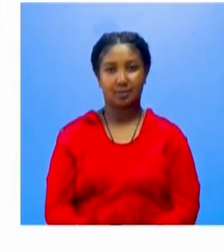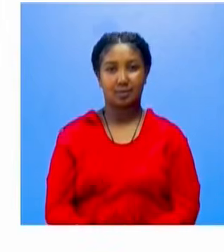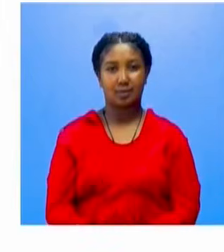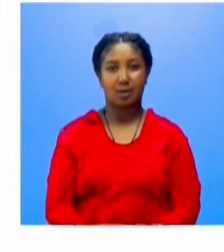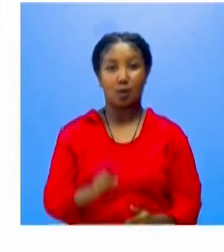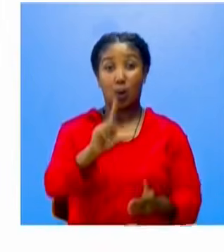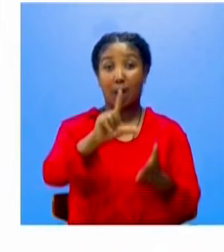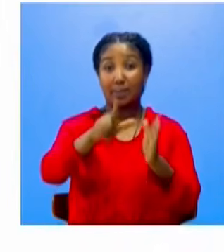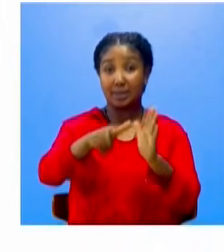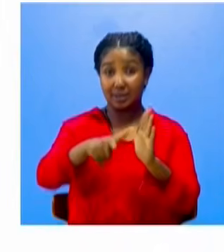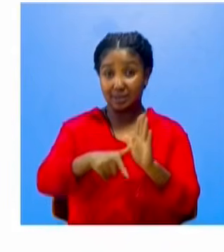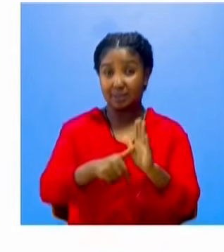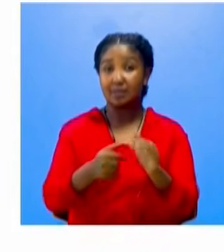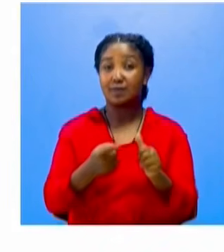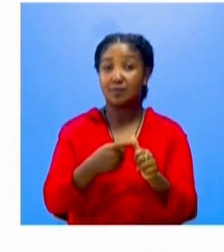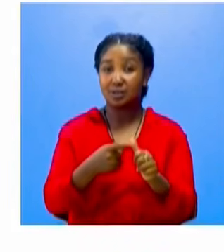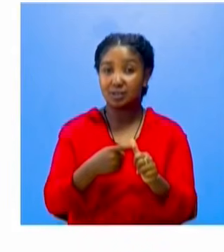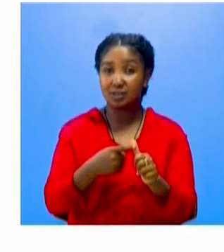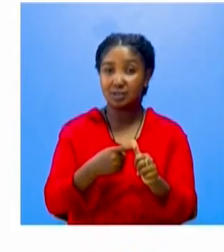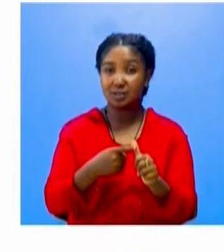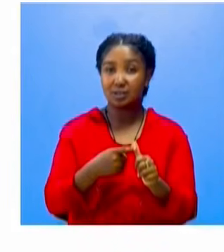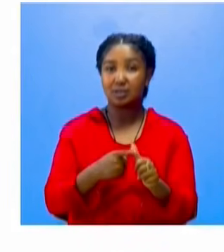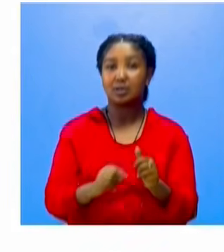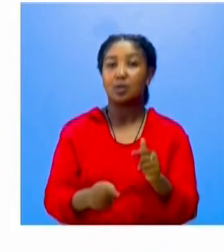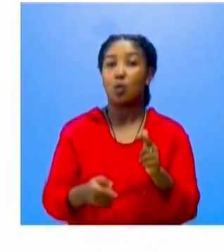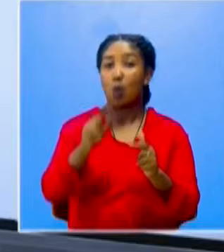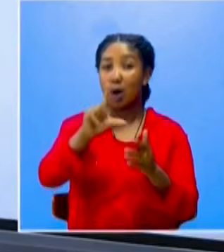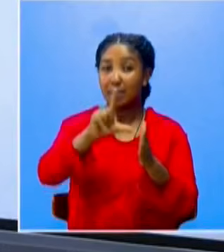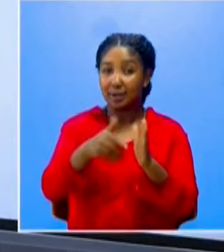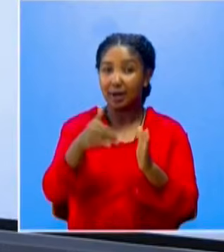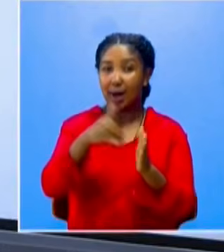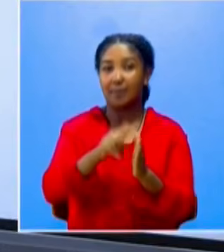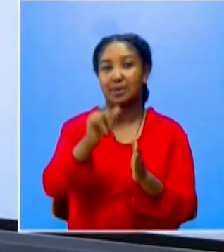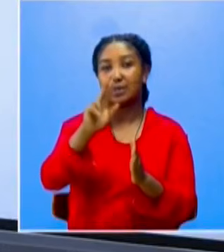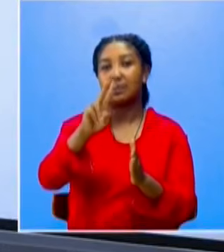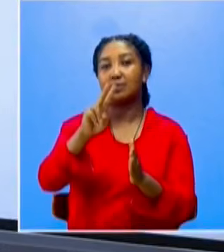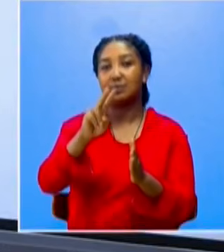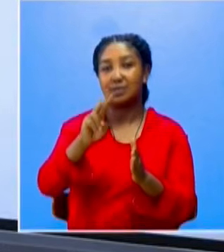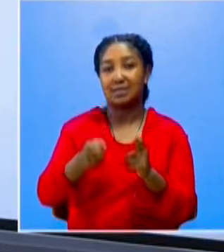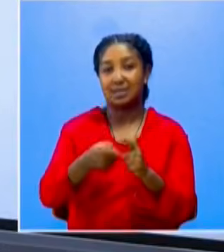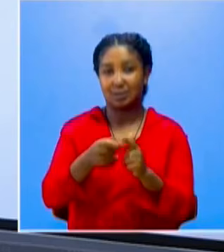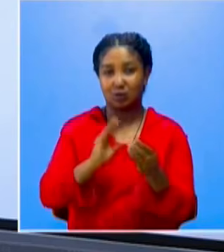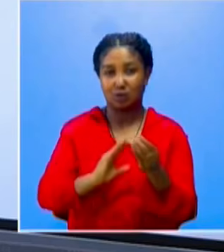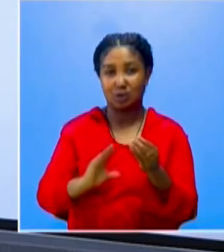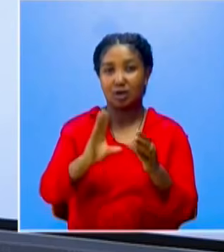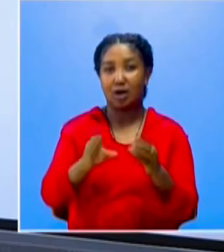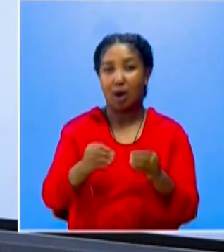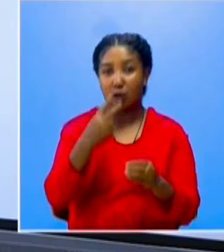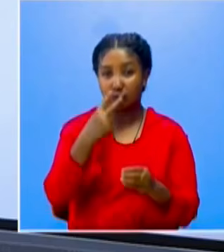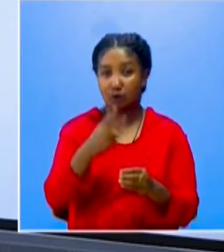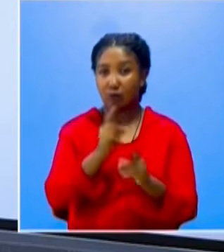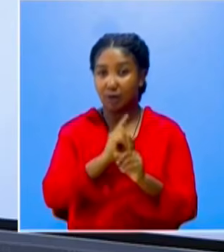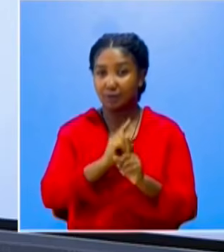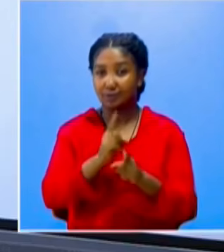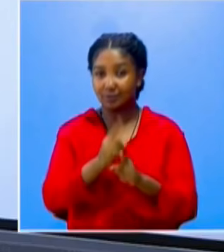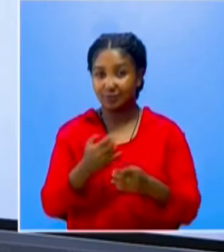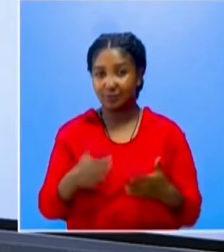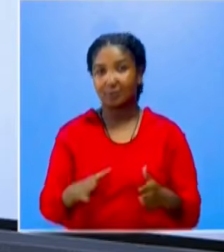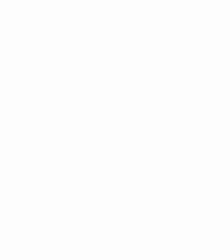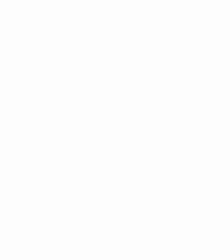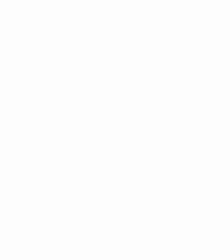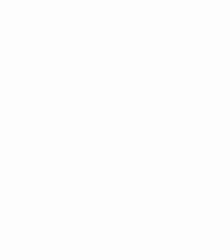1 minute for the first situation, another 1 minute for the second situation. I will check your answers after 2